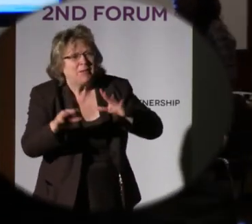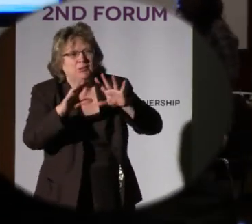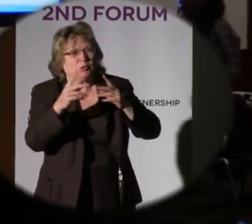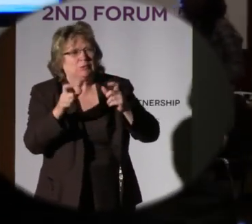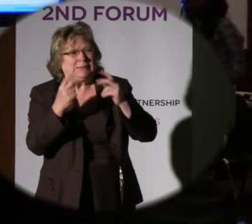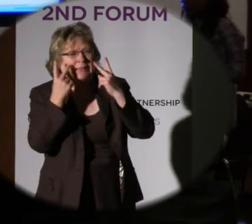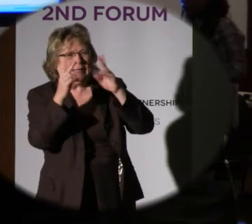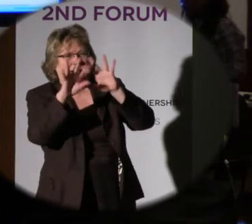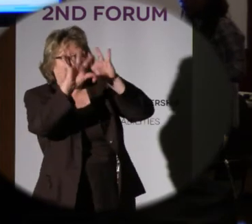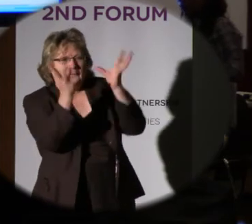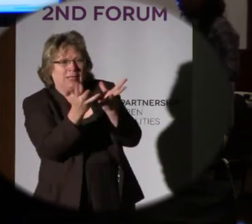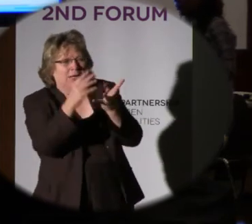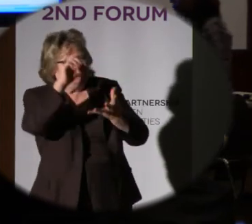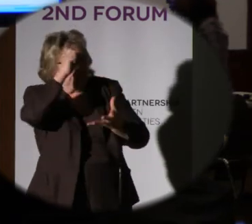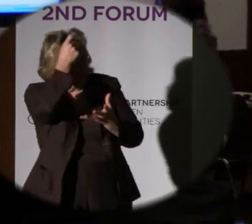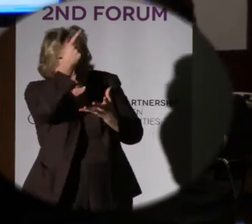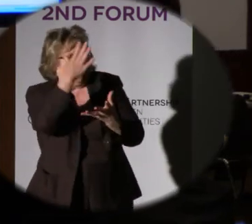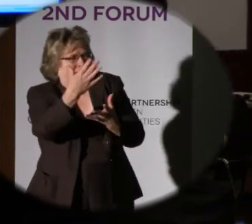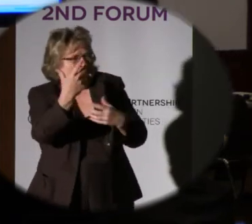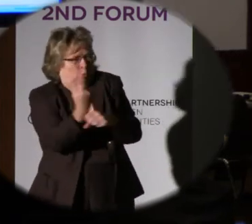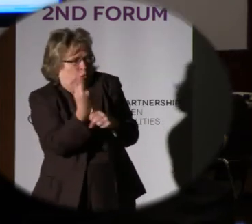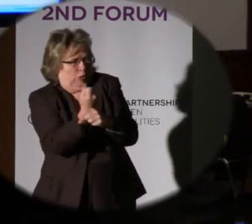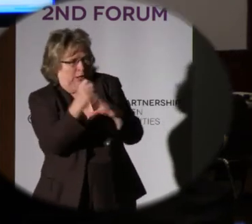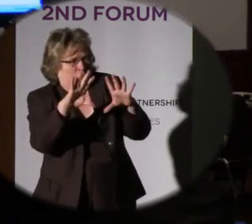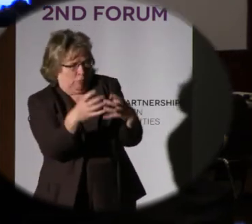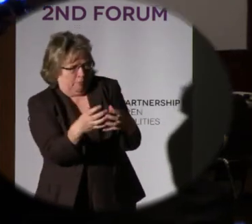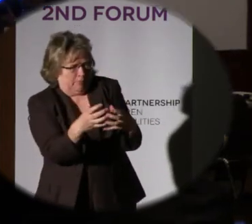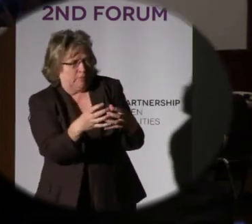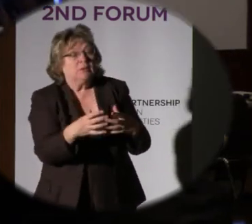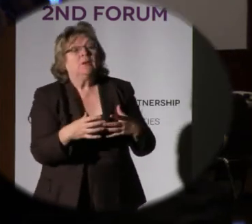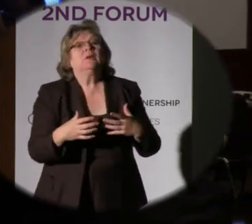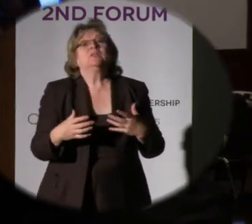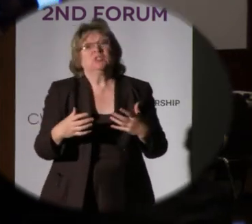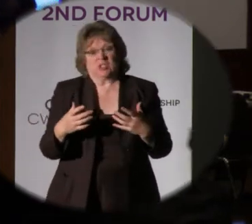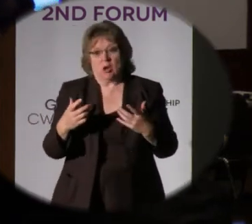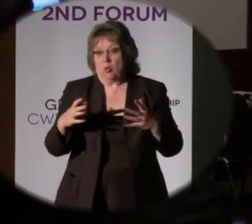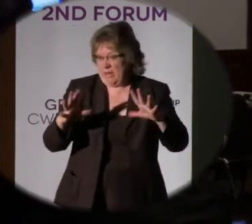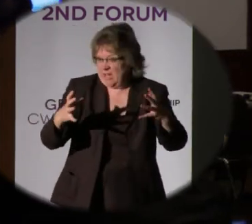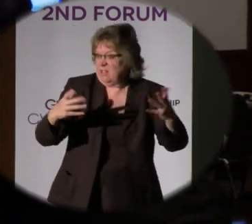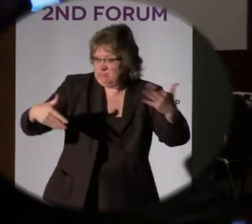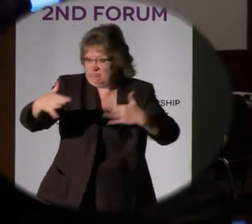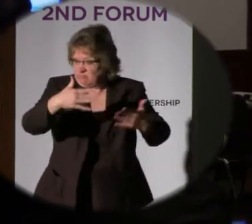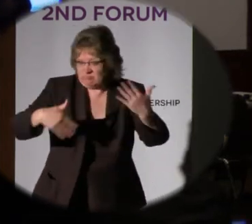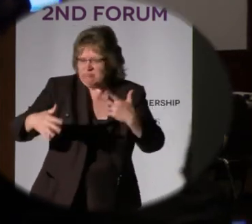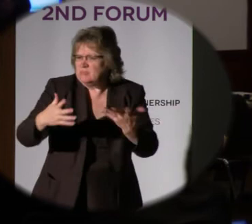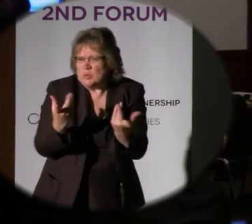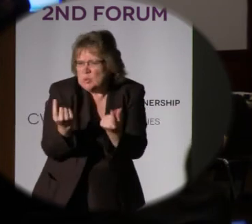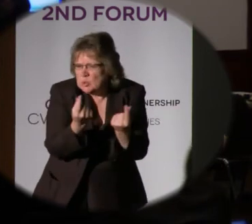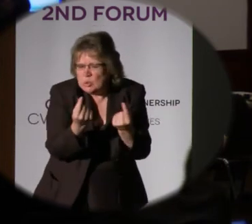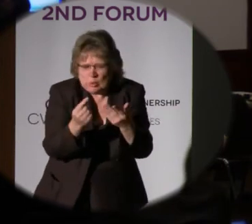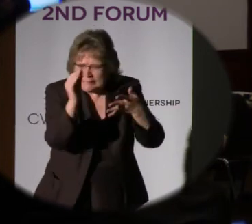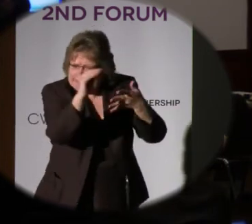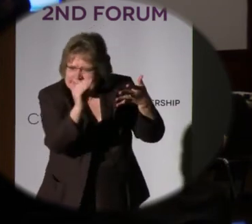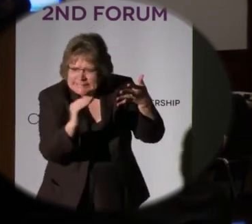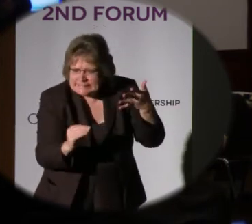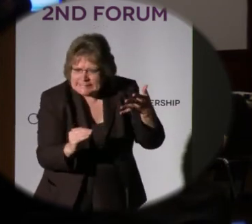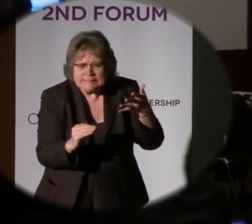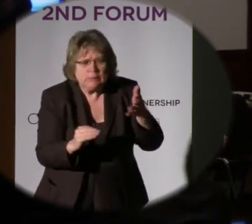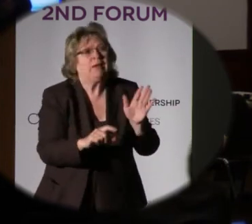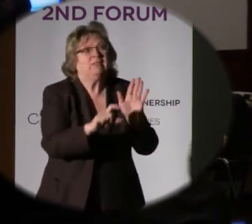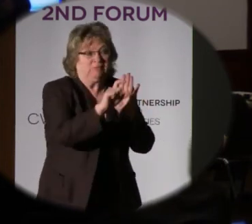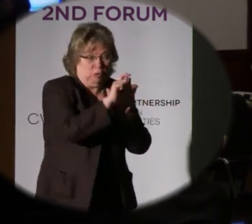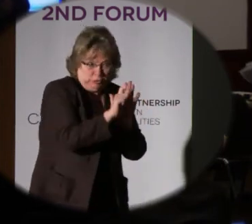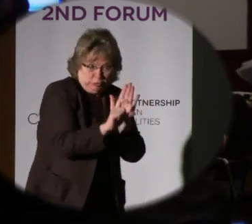So we went to the rule of engagement, and we crafted a constitution, and we're in the process of registering